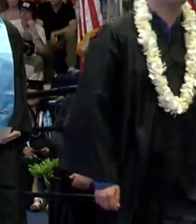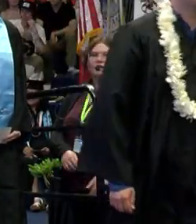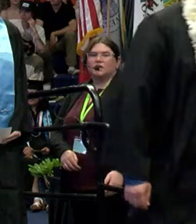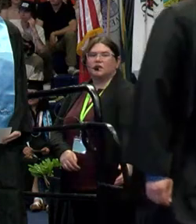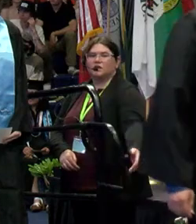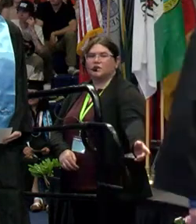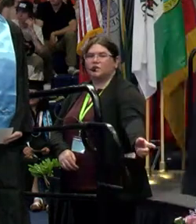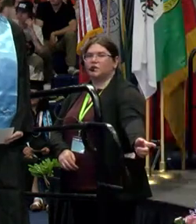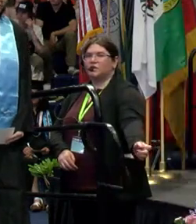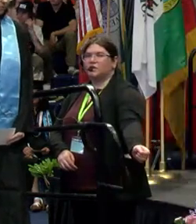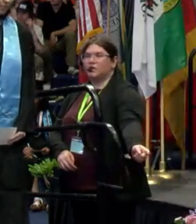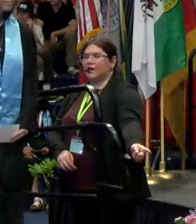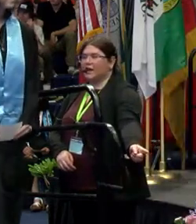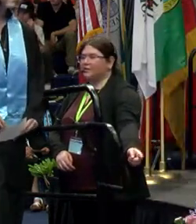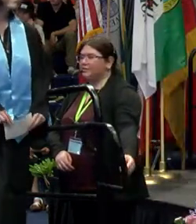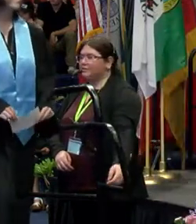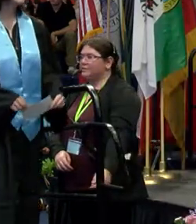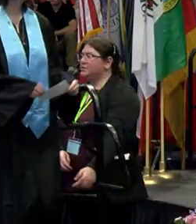Maxwell Ryan Beaulieu.